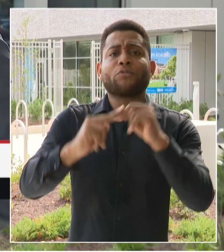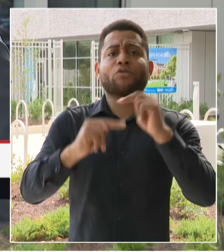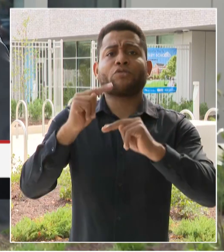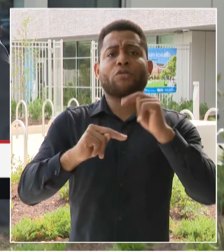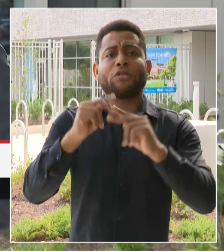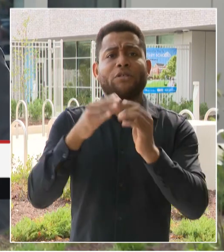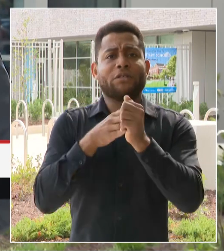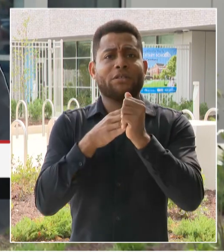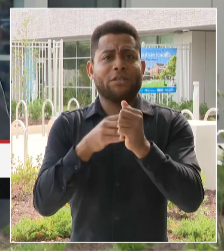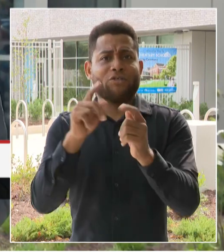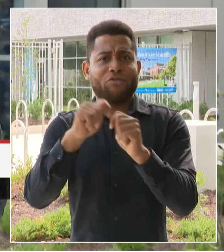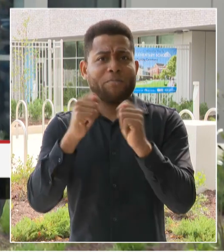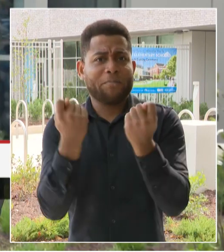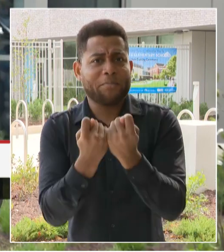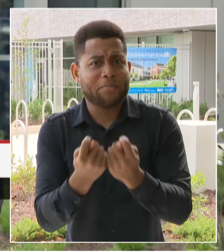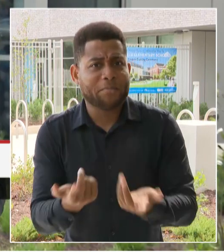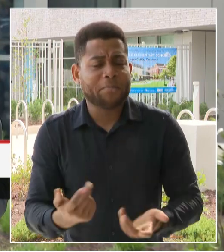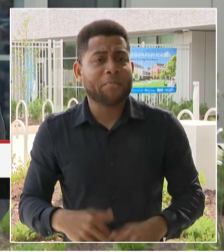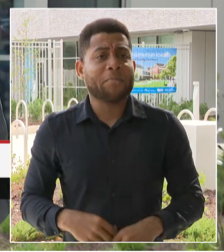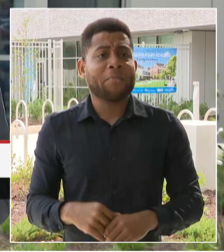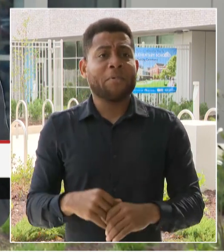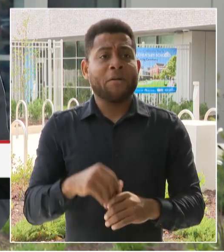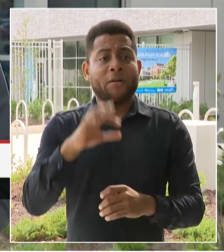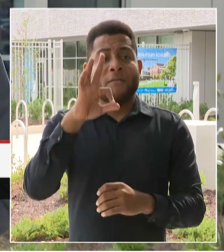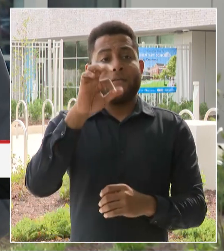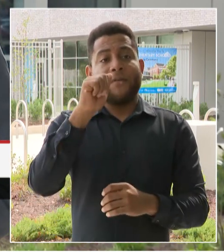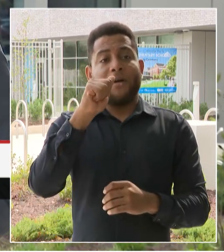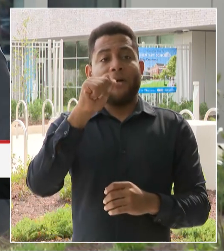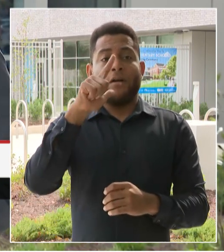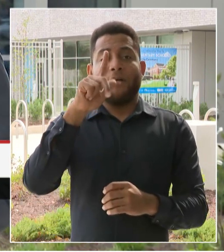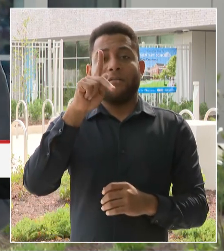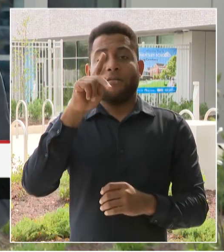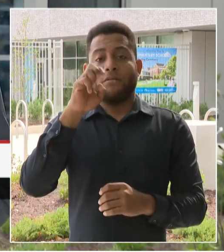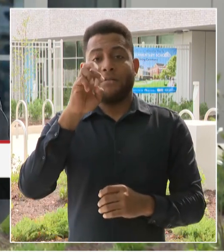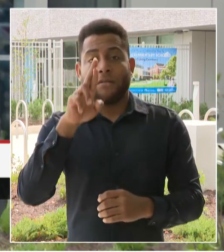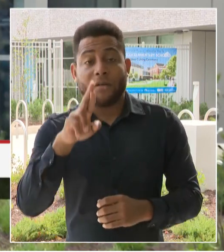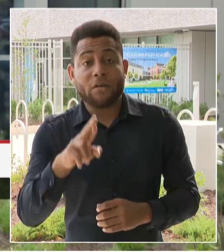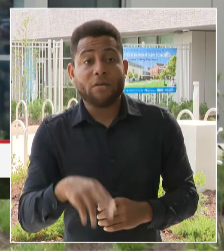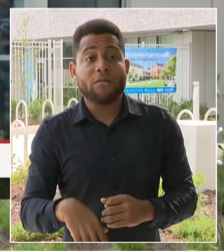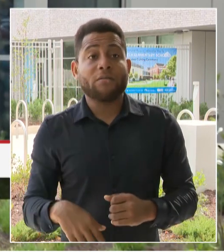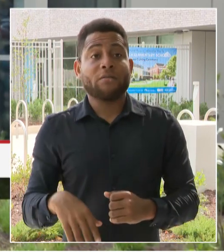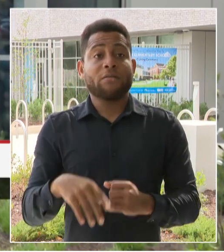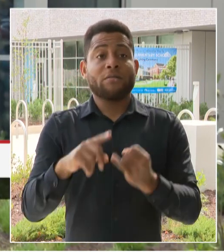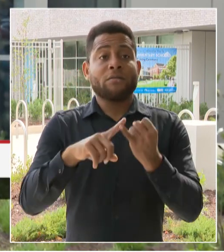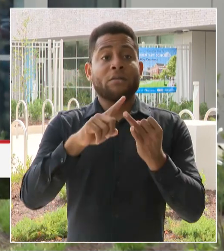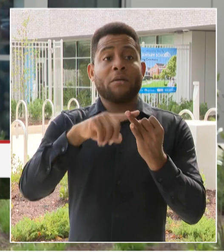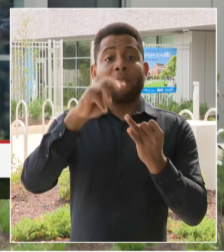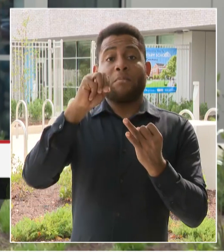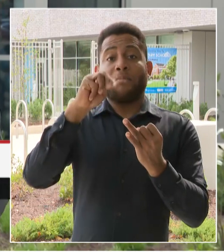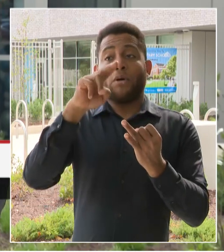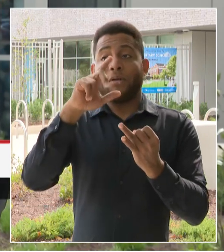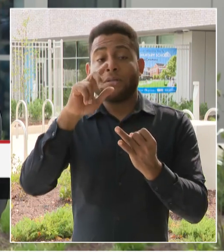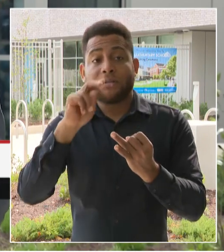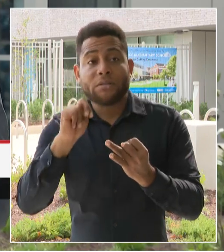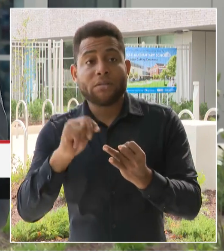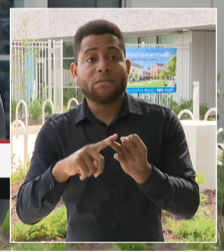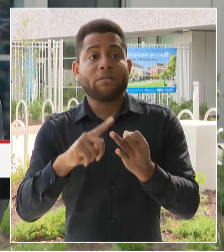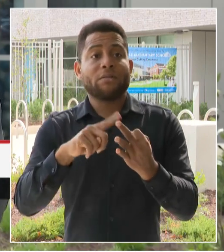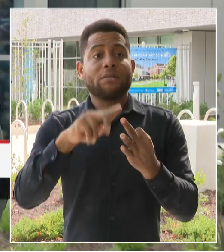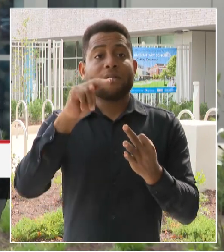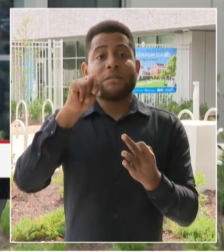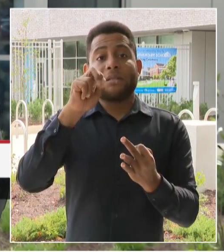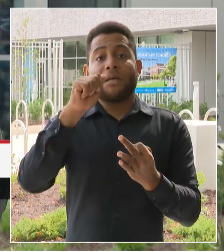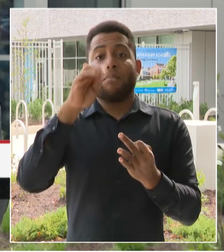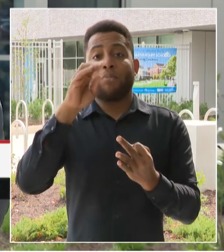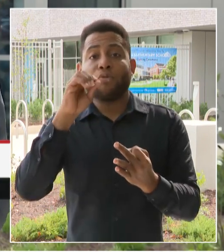Ella Faulkner, our deputy, Cassidy Mullen, Daniel Naboo, and Derek Riley, an amazing team that helped to